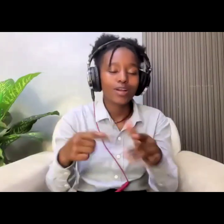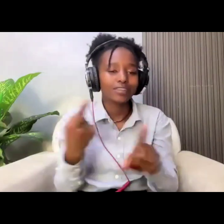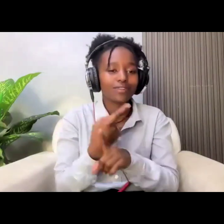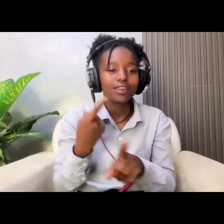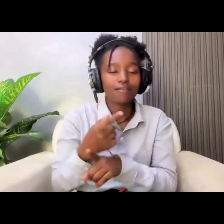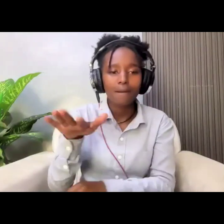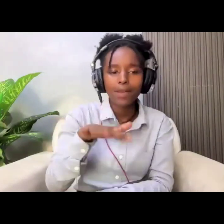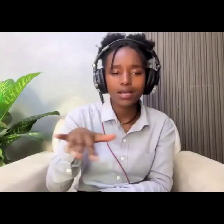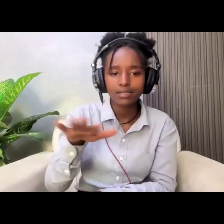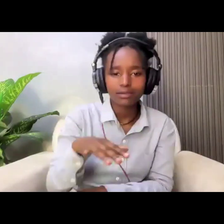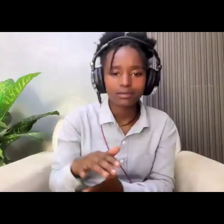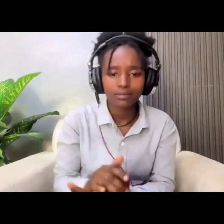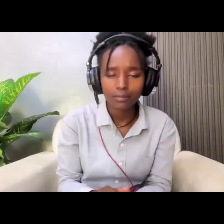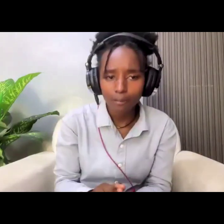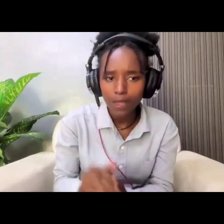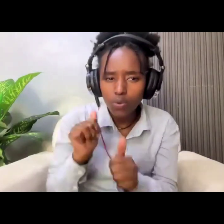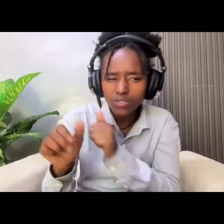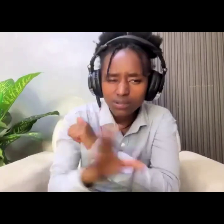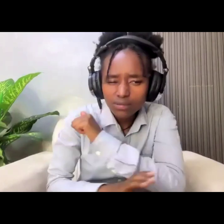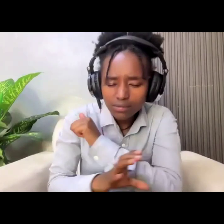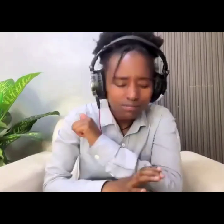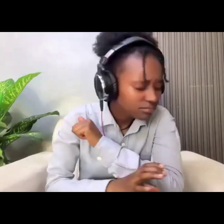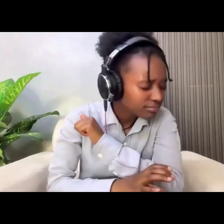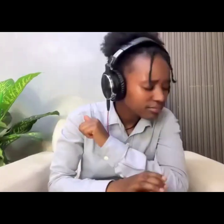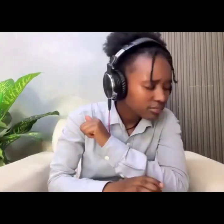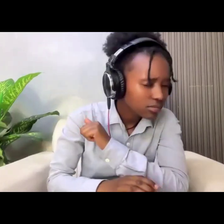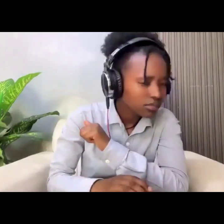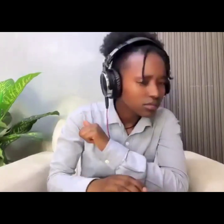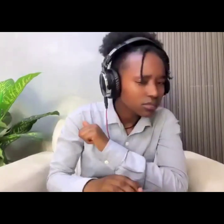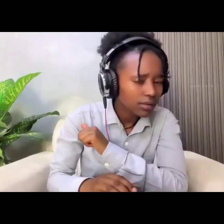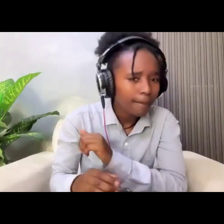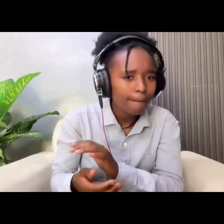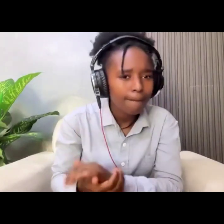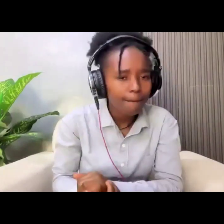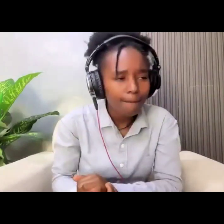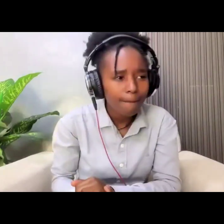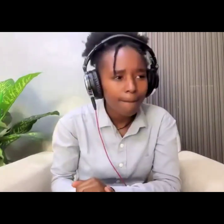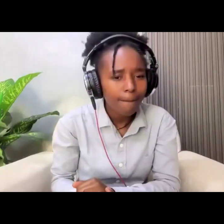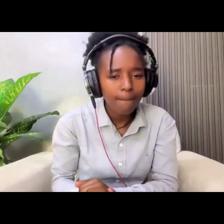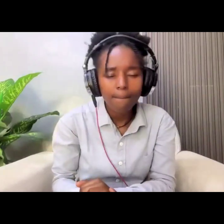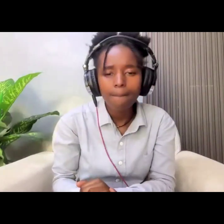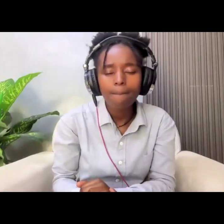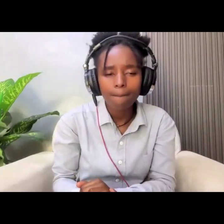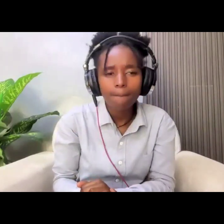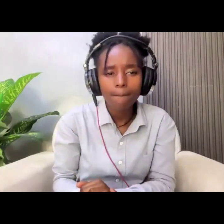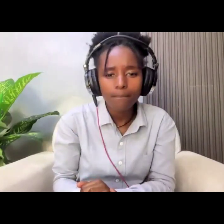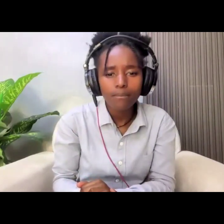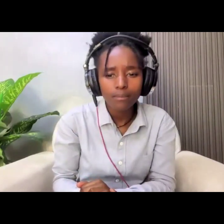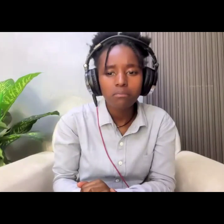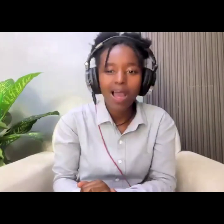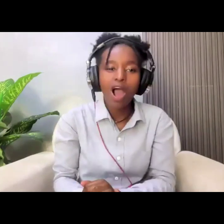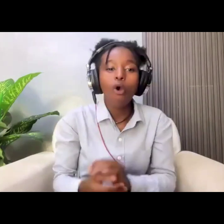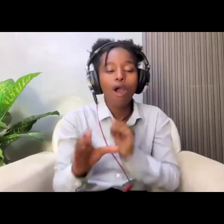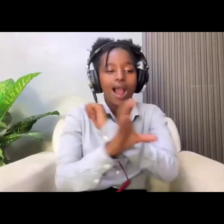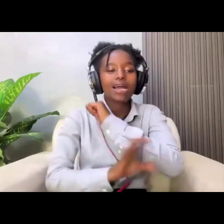pardon? Where are you? Which country? St. Lucia. So you're in St. Lucia. All right, so 5 in the morning.